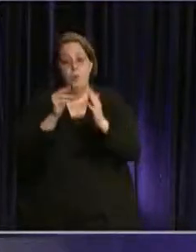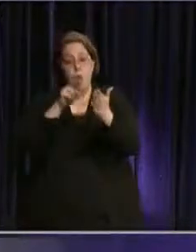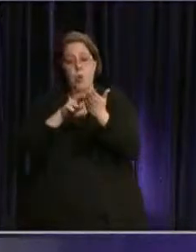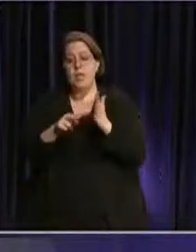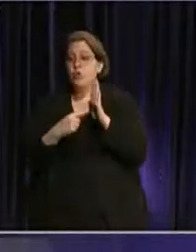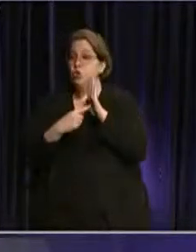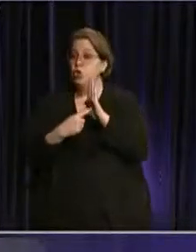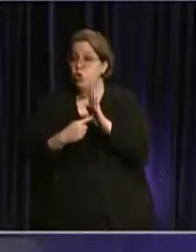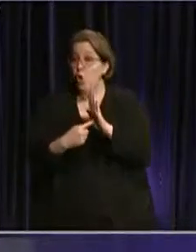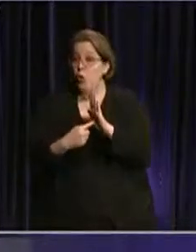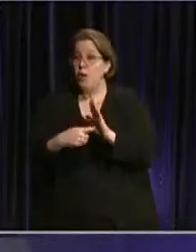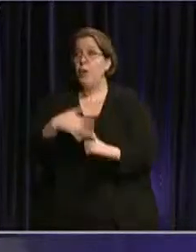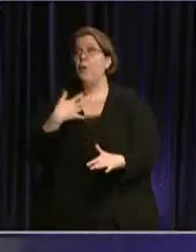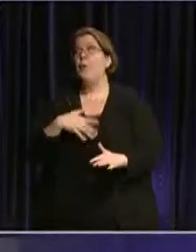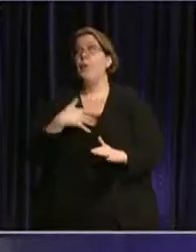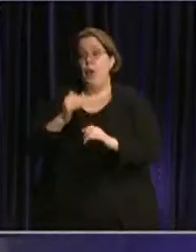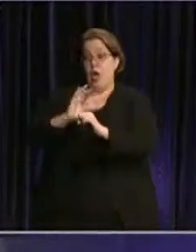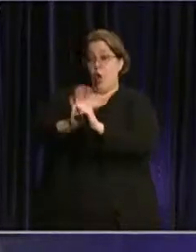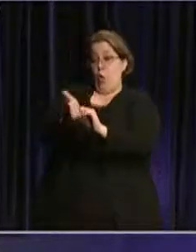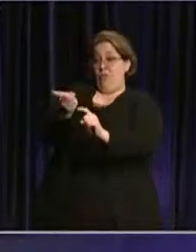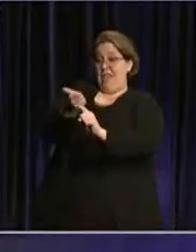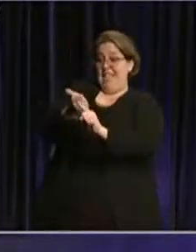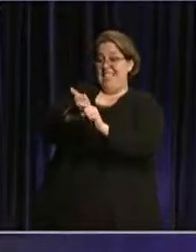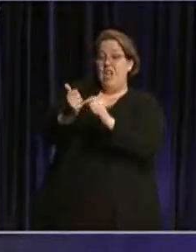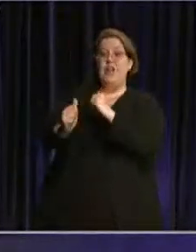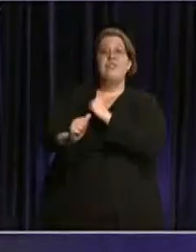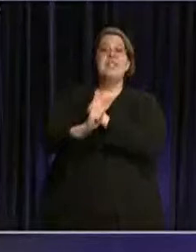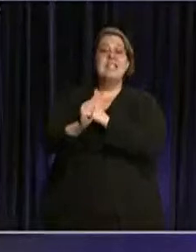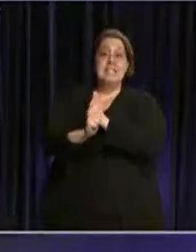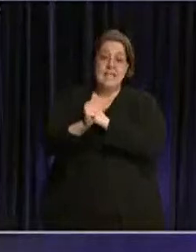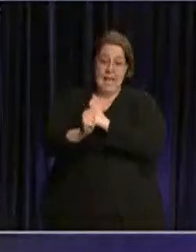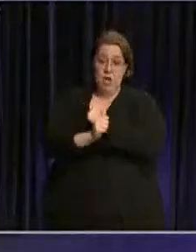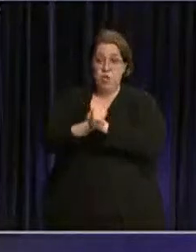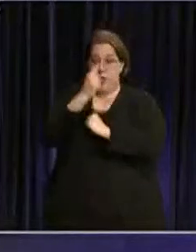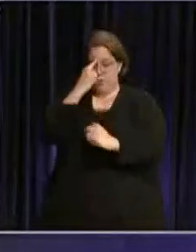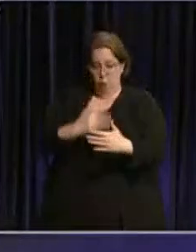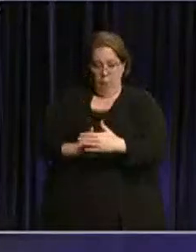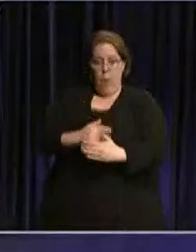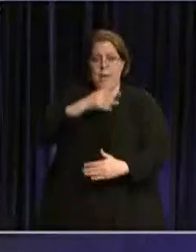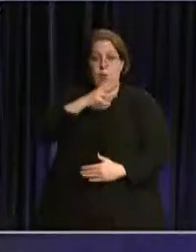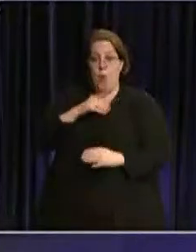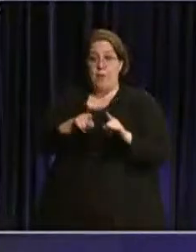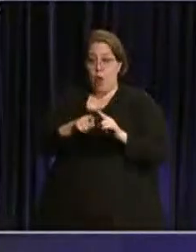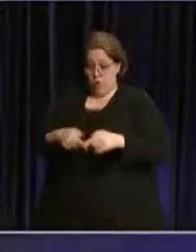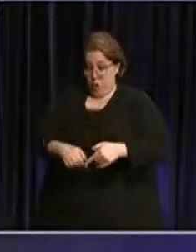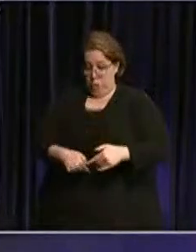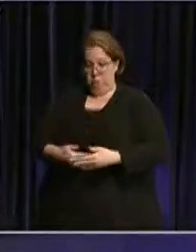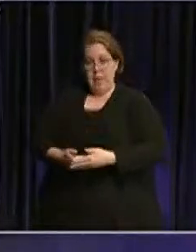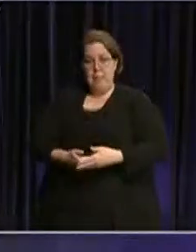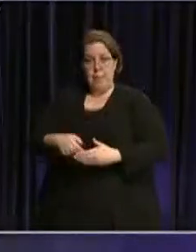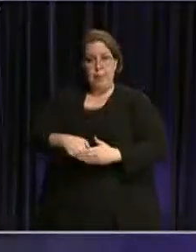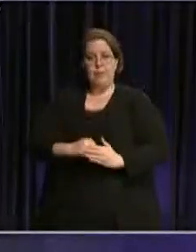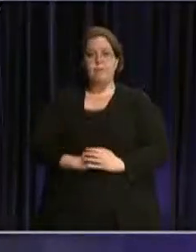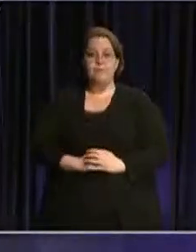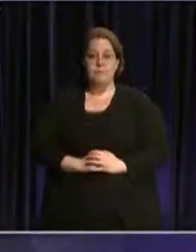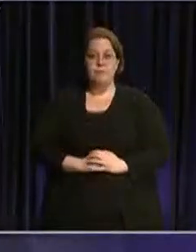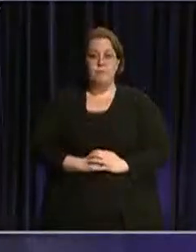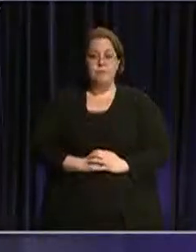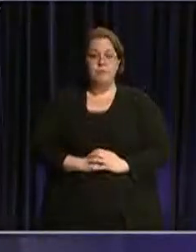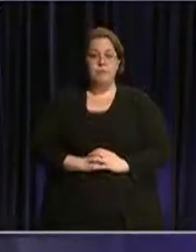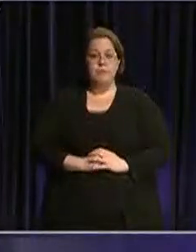showing just how dangerous COVID infection can be for a pregnant woman and her unborn baby.